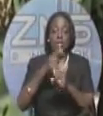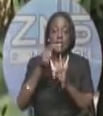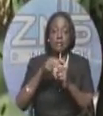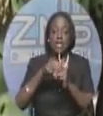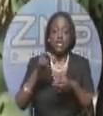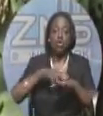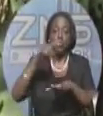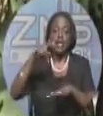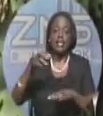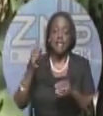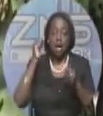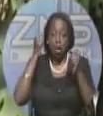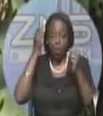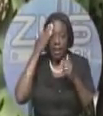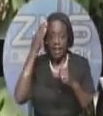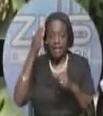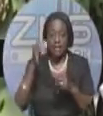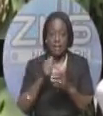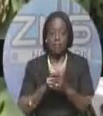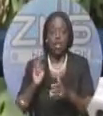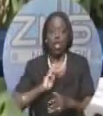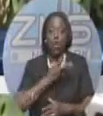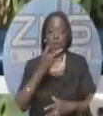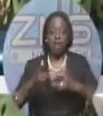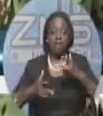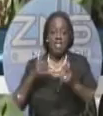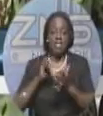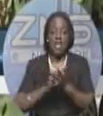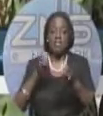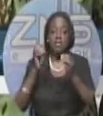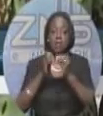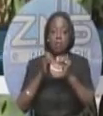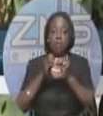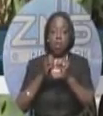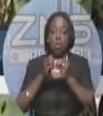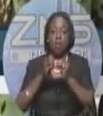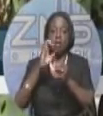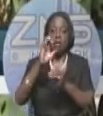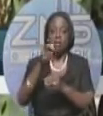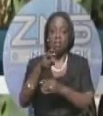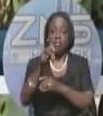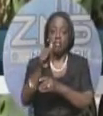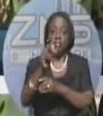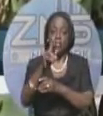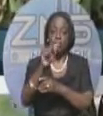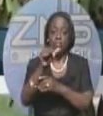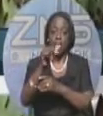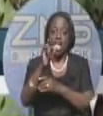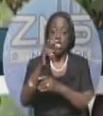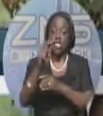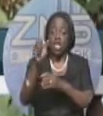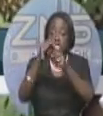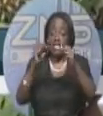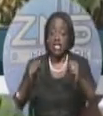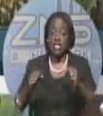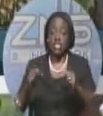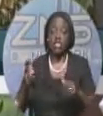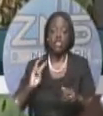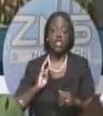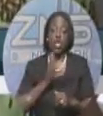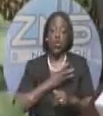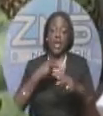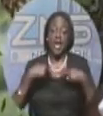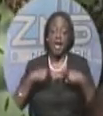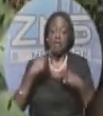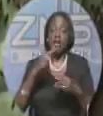really feel that the more charging stations we have, the more comfortable people will feel, they